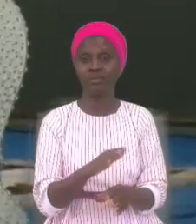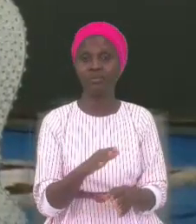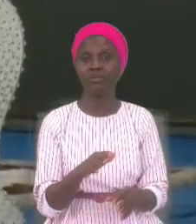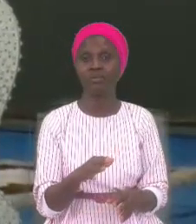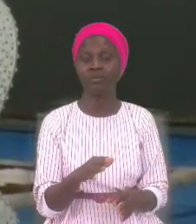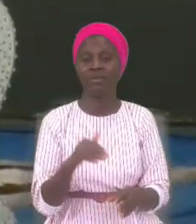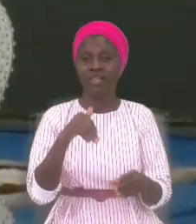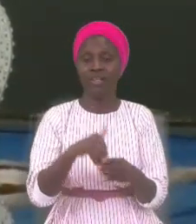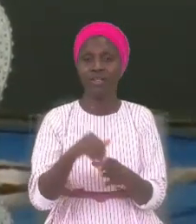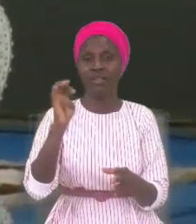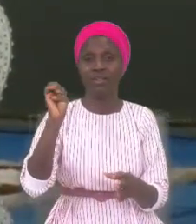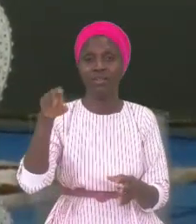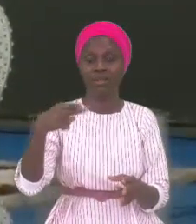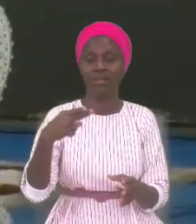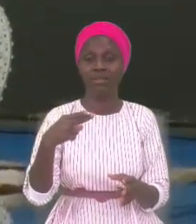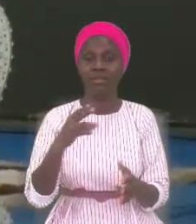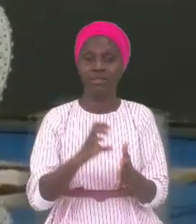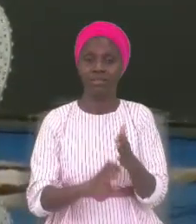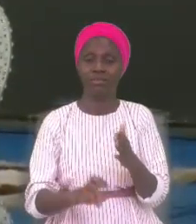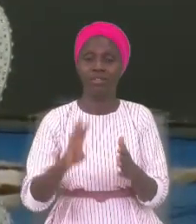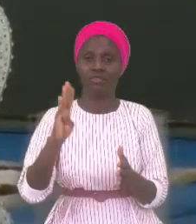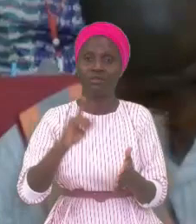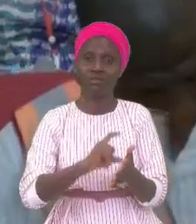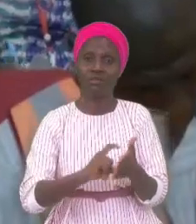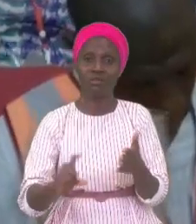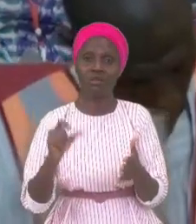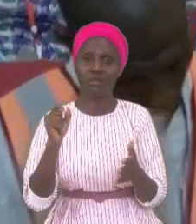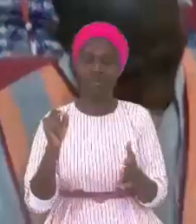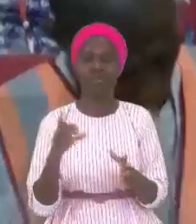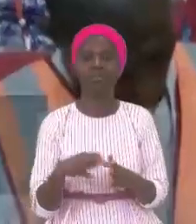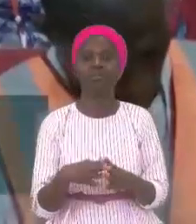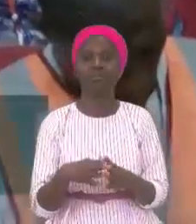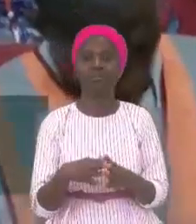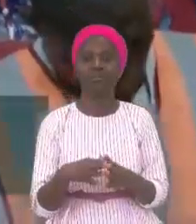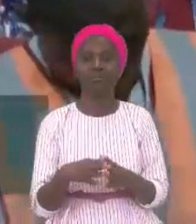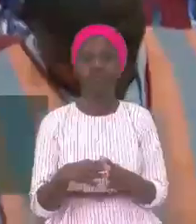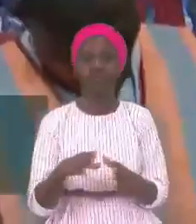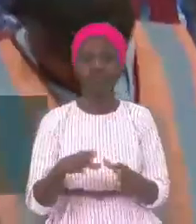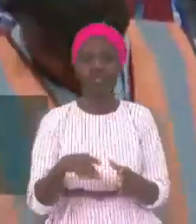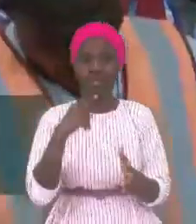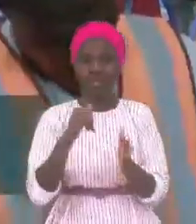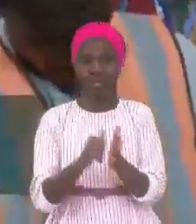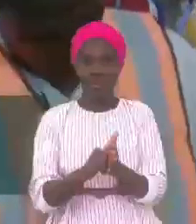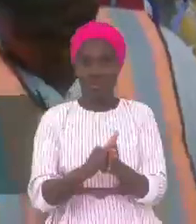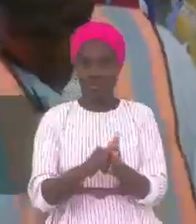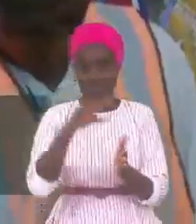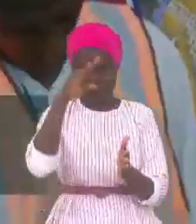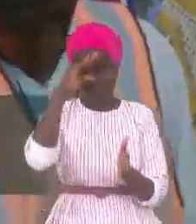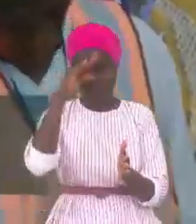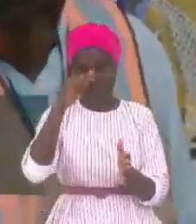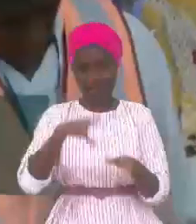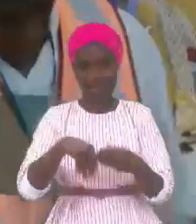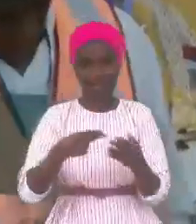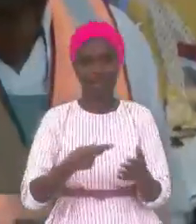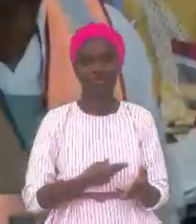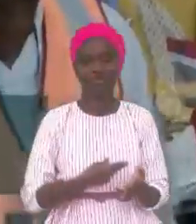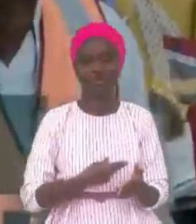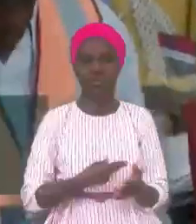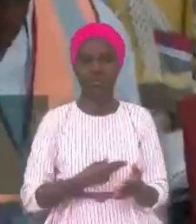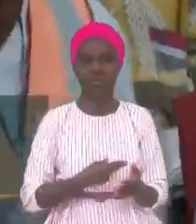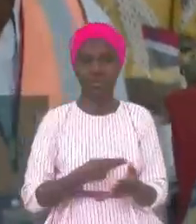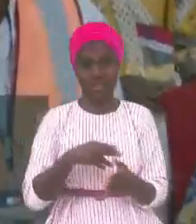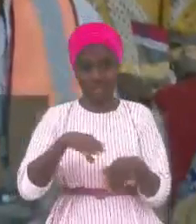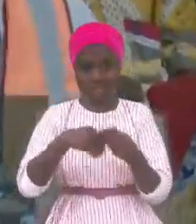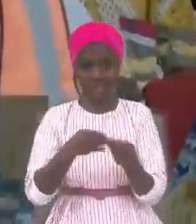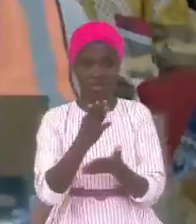4. We're reading from verse 11. And he gave some apostles and some prophets and some evangelists and